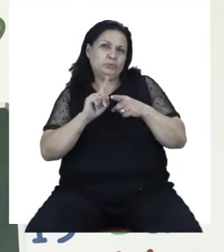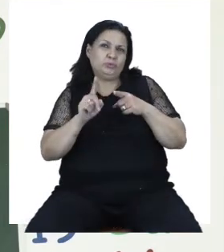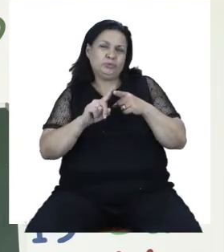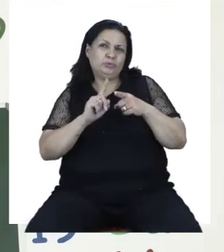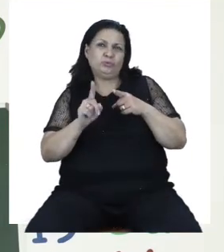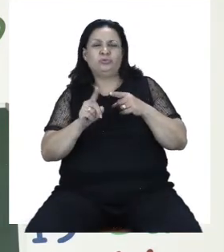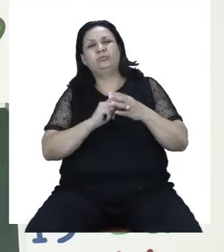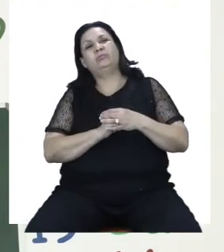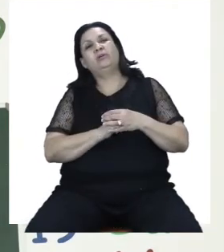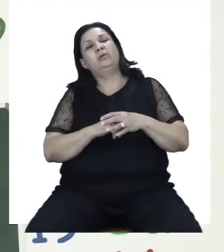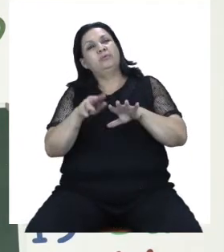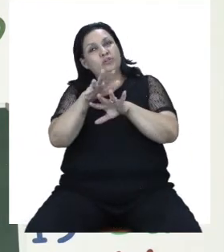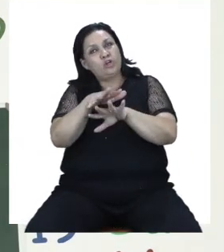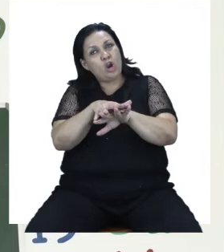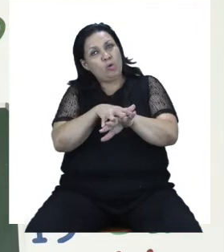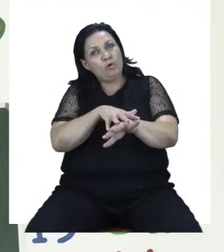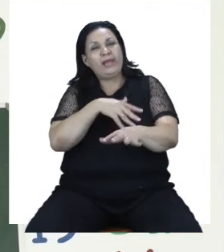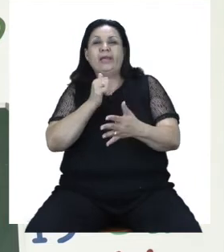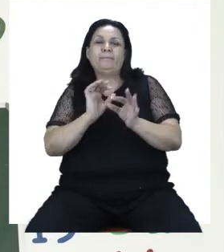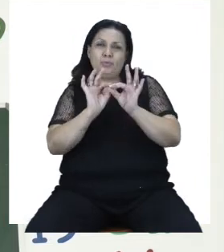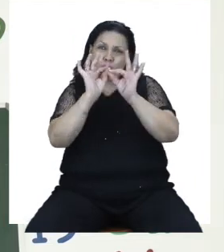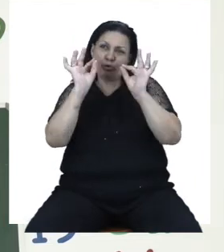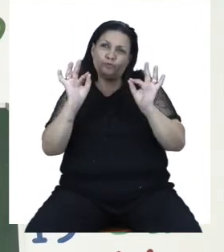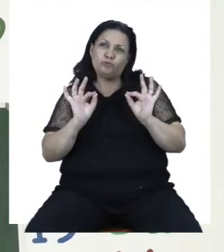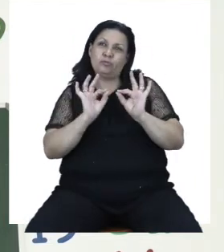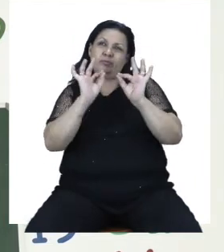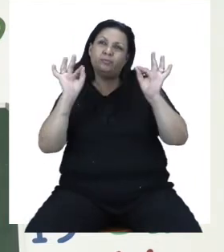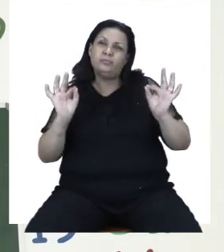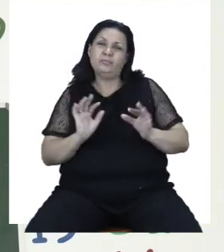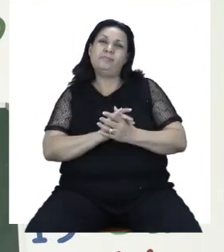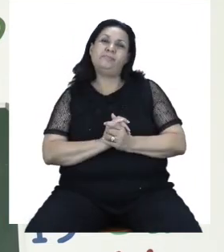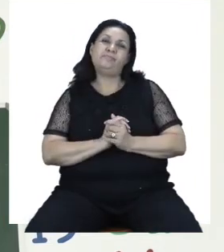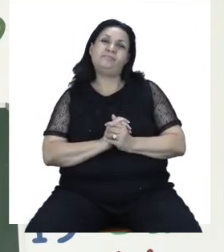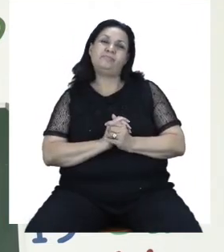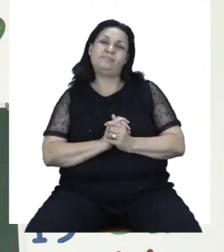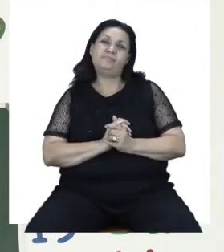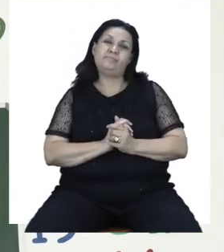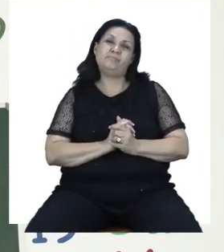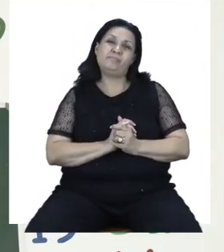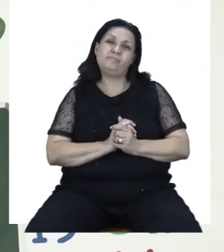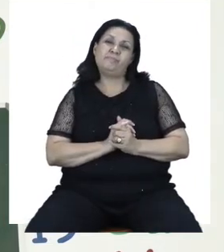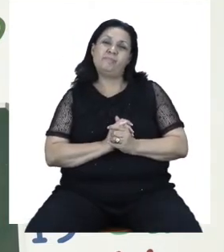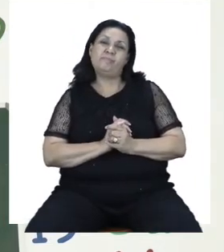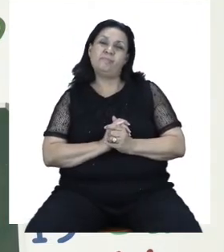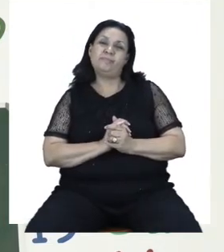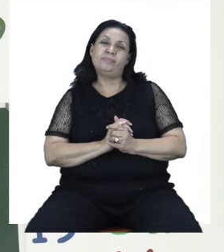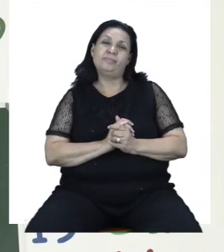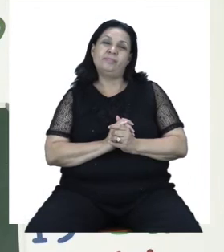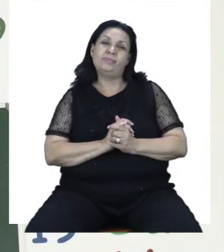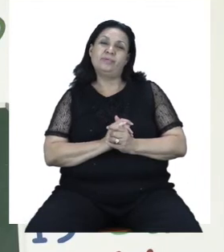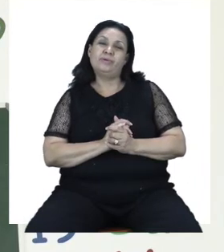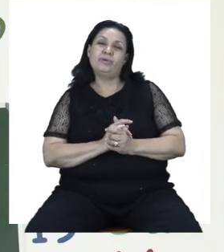stop, you can stop. It's okay. Just make sure that you continue without lifting up